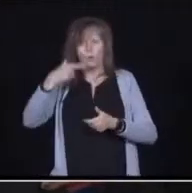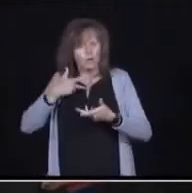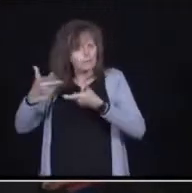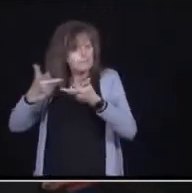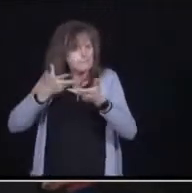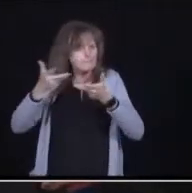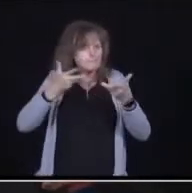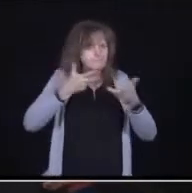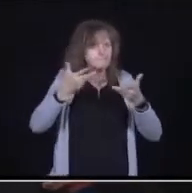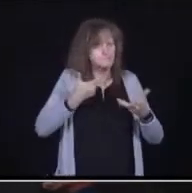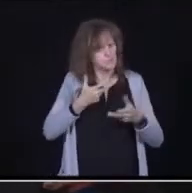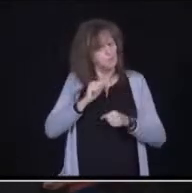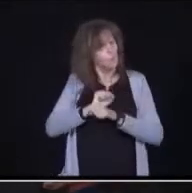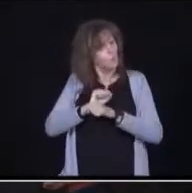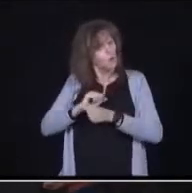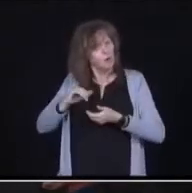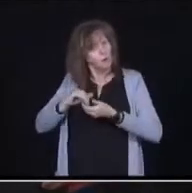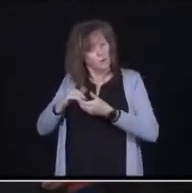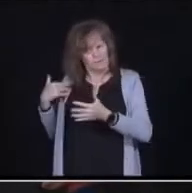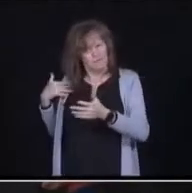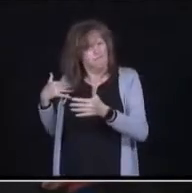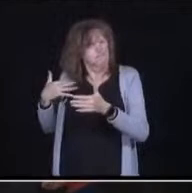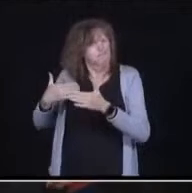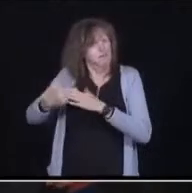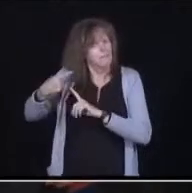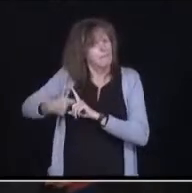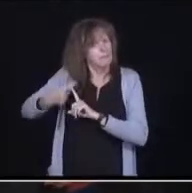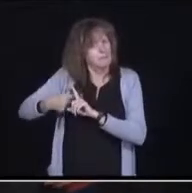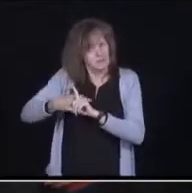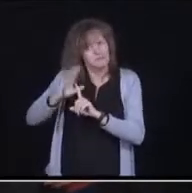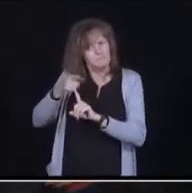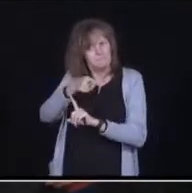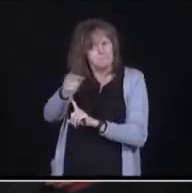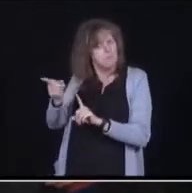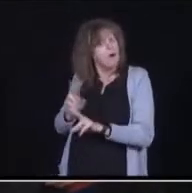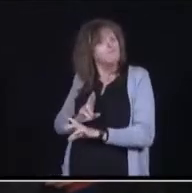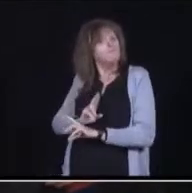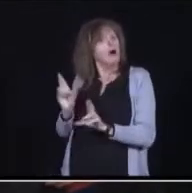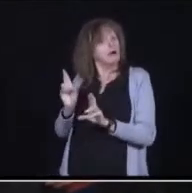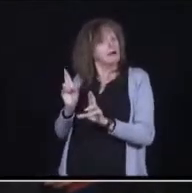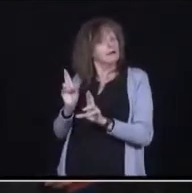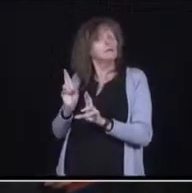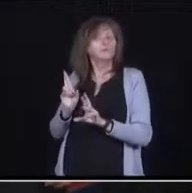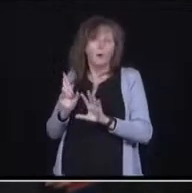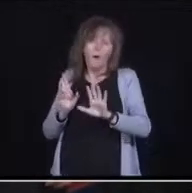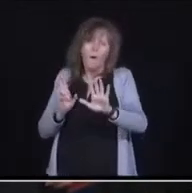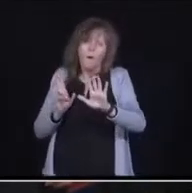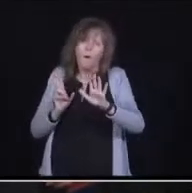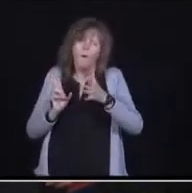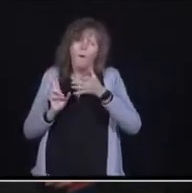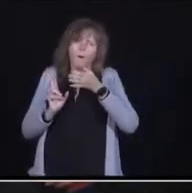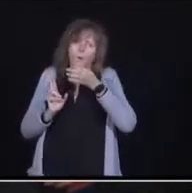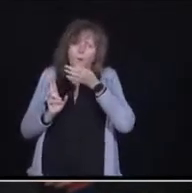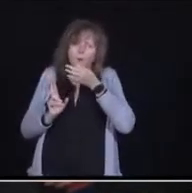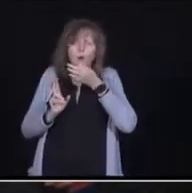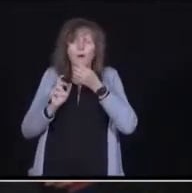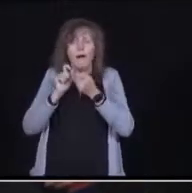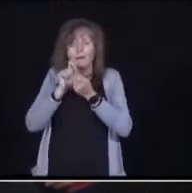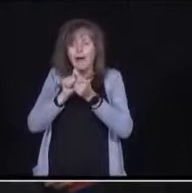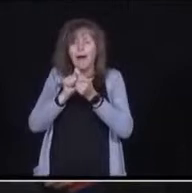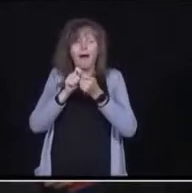last couple months. So they're prepared, and just very, very short period. I just can't give you the exact